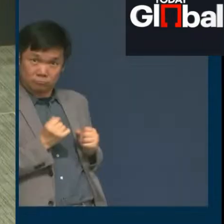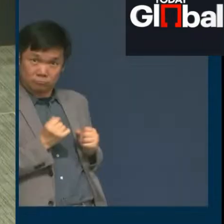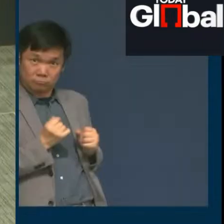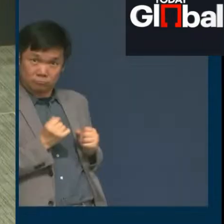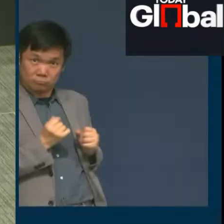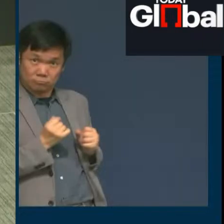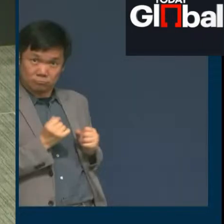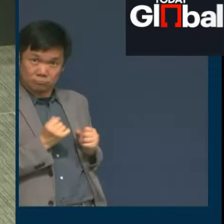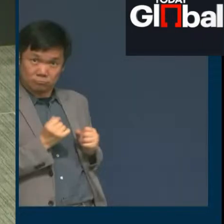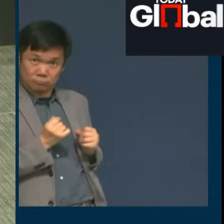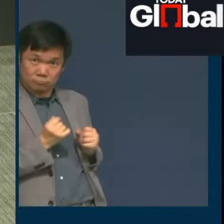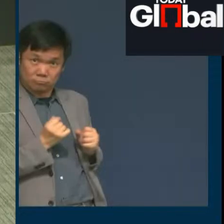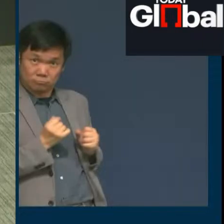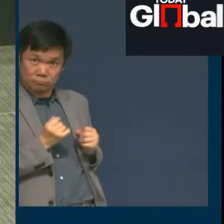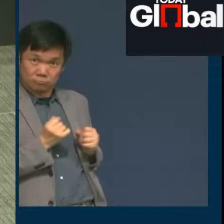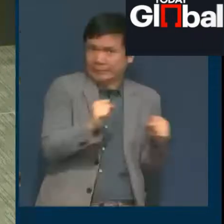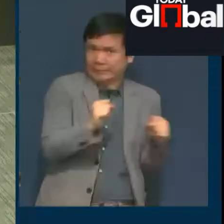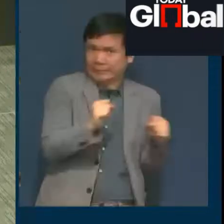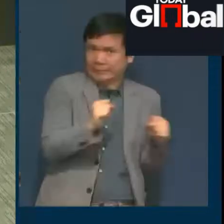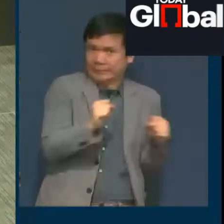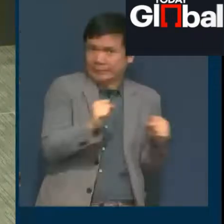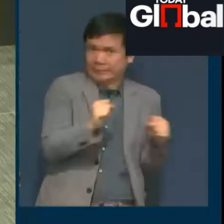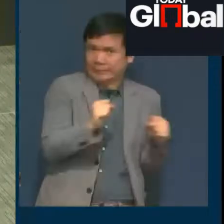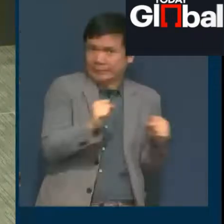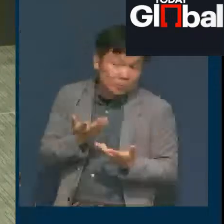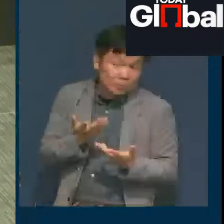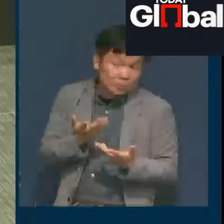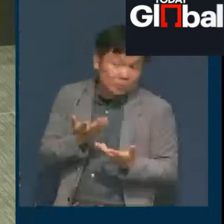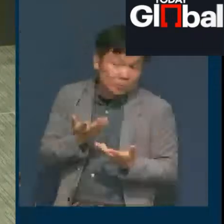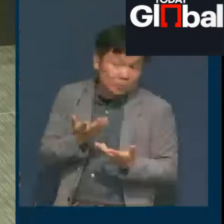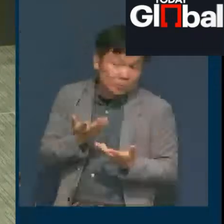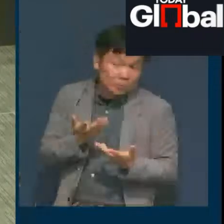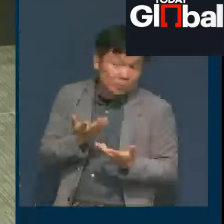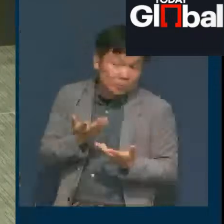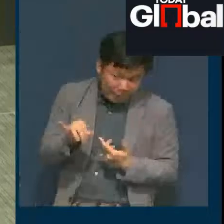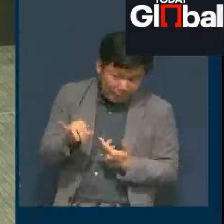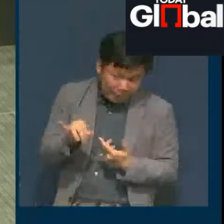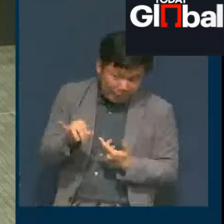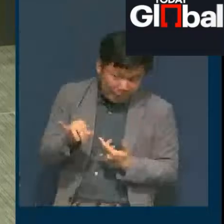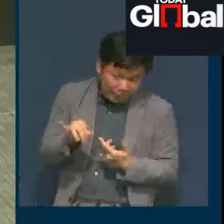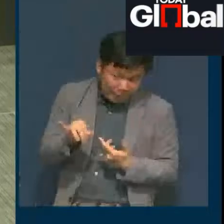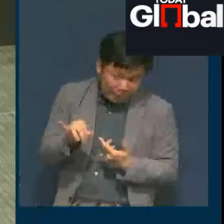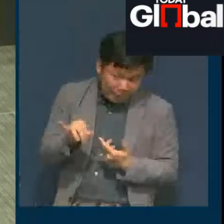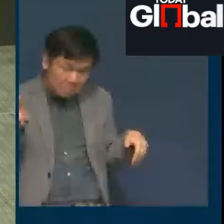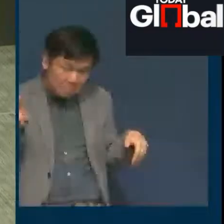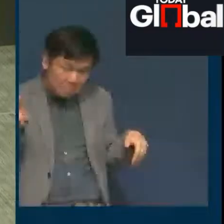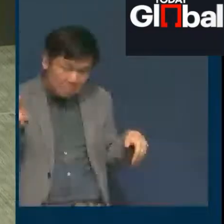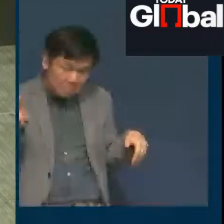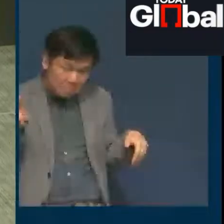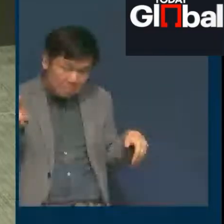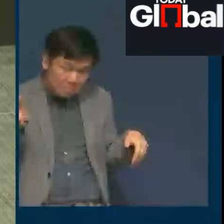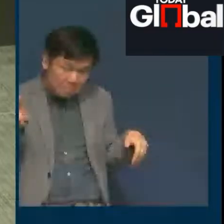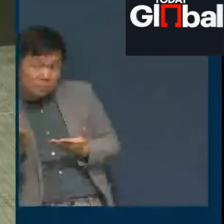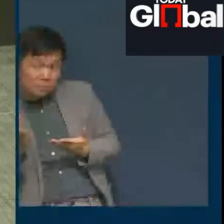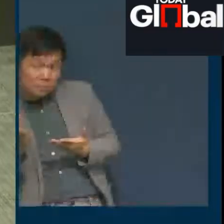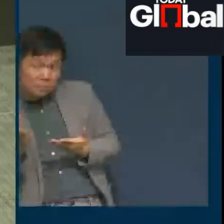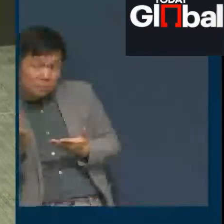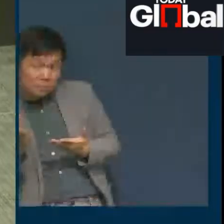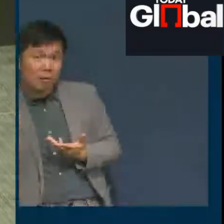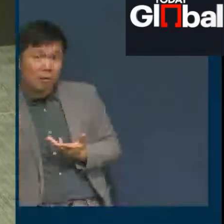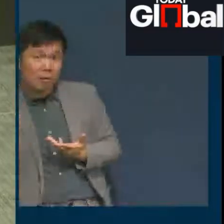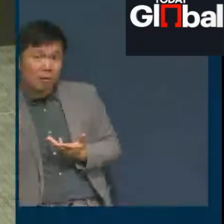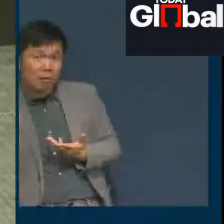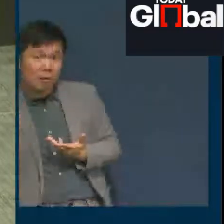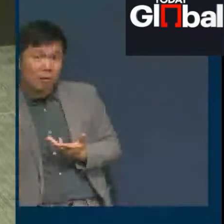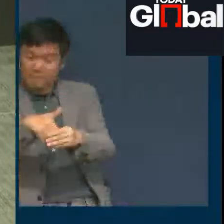is independent. Does the state intervene in the appointment of members of the institution? And